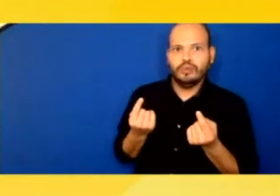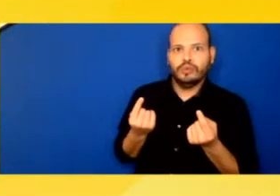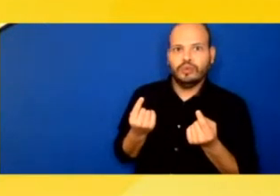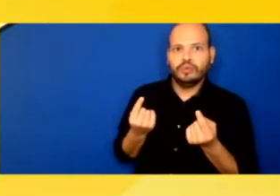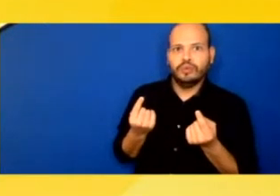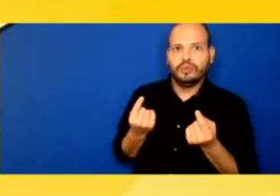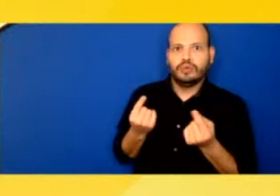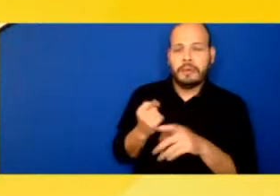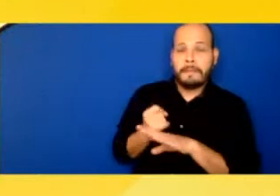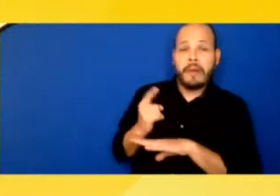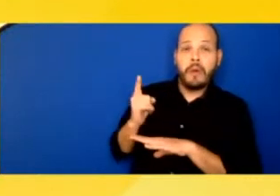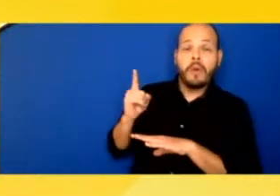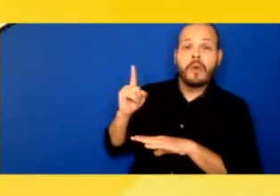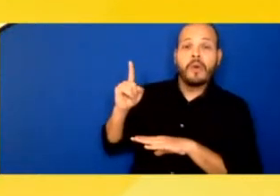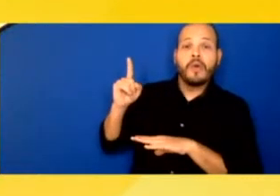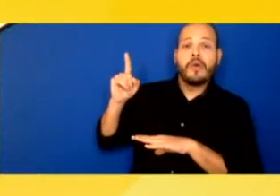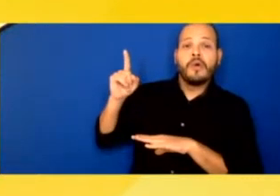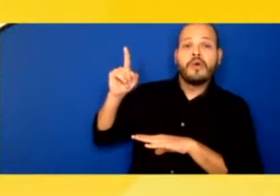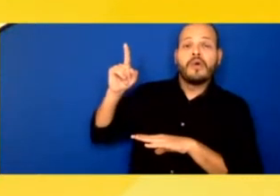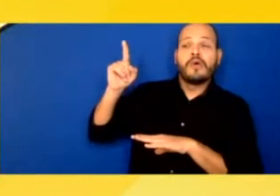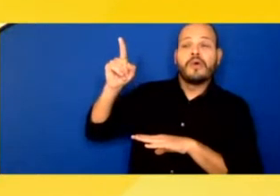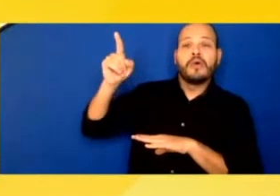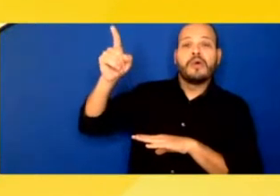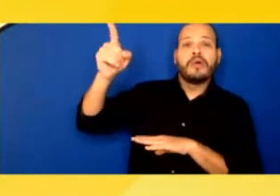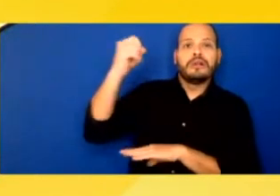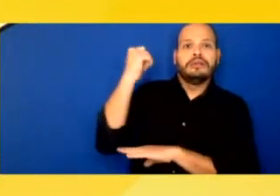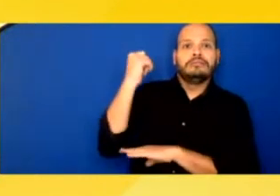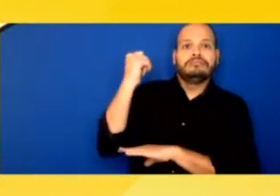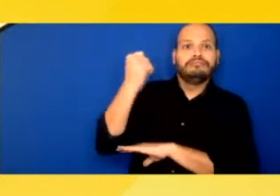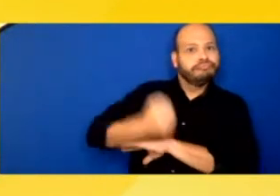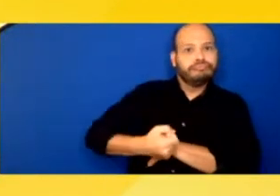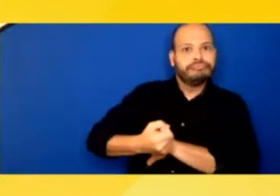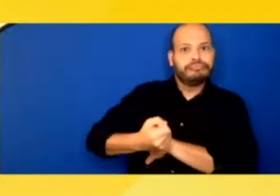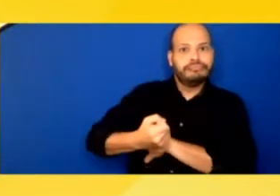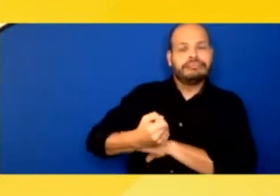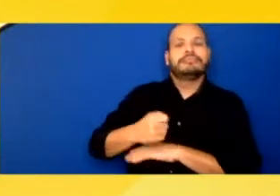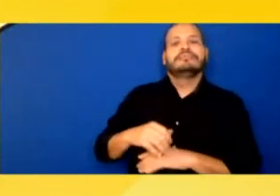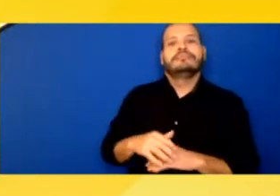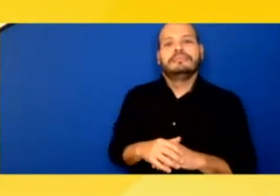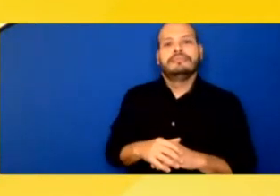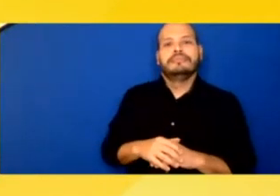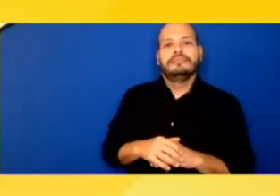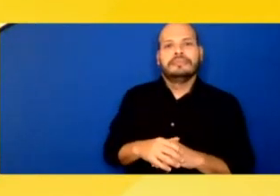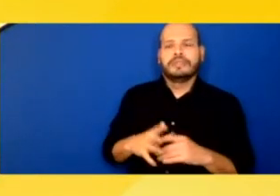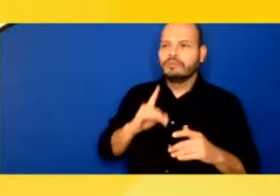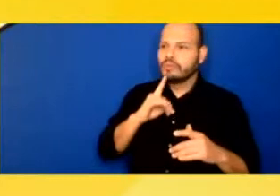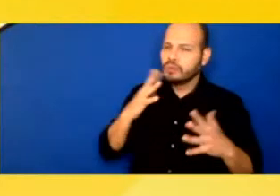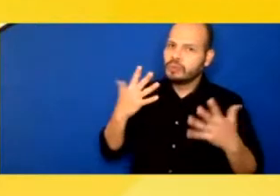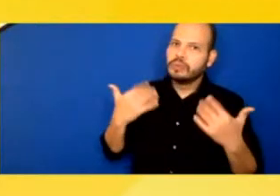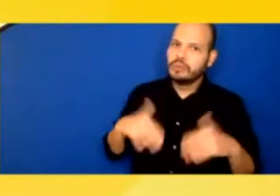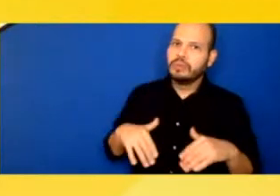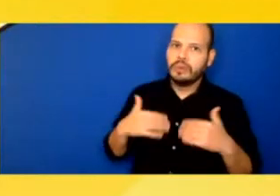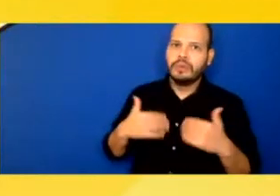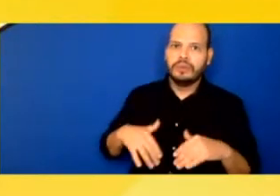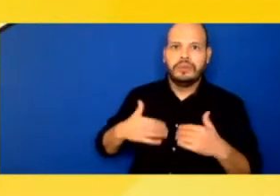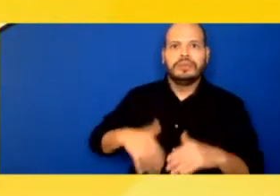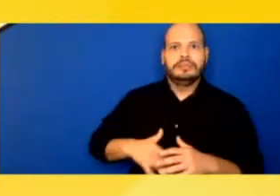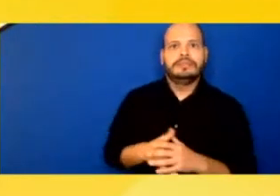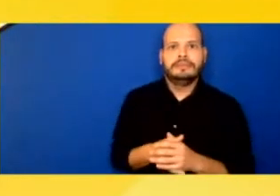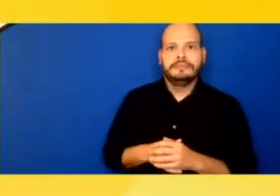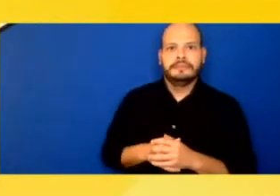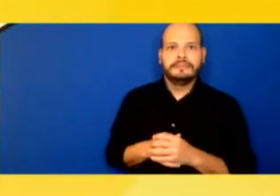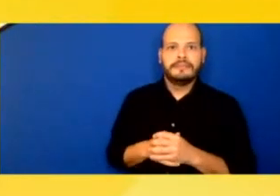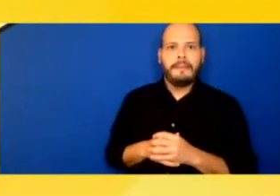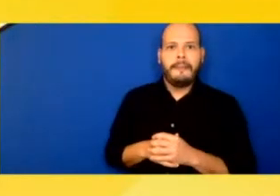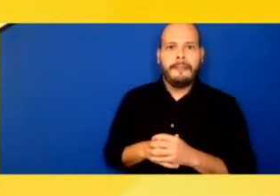percentage of people voted for this candidate, they're talking about the percentage of people that did vote. They're not talking about those that didn't vote. That's a